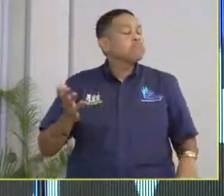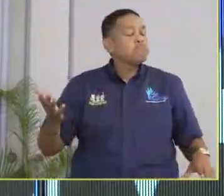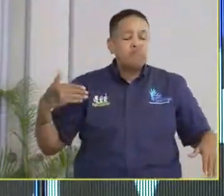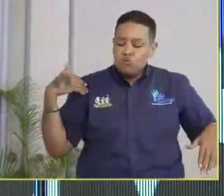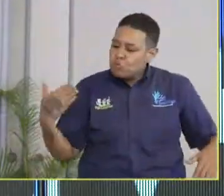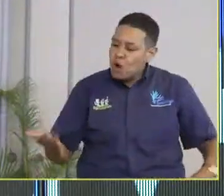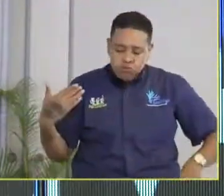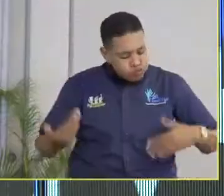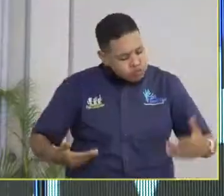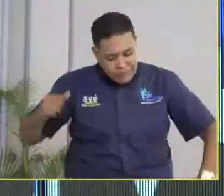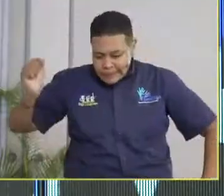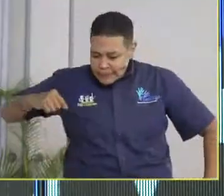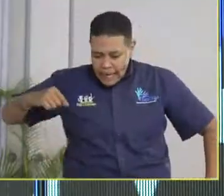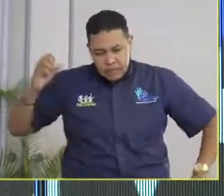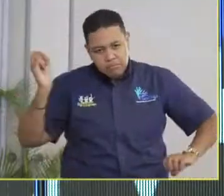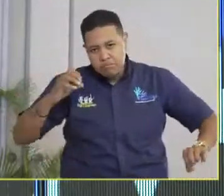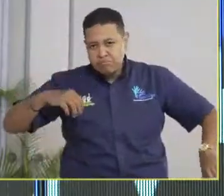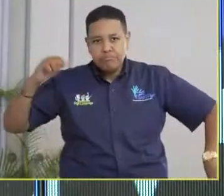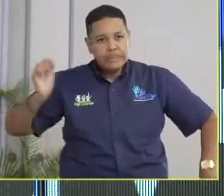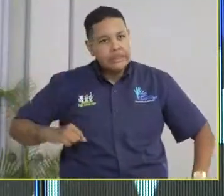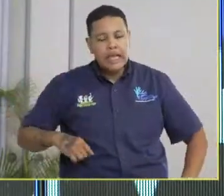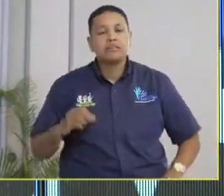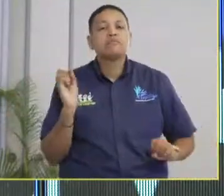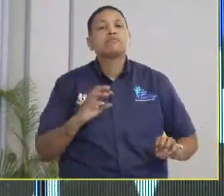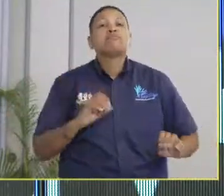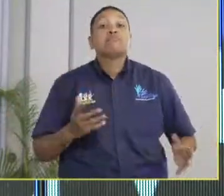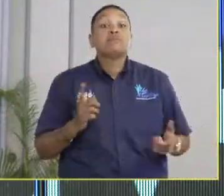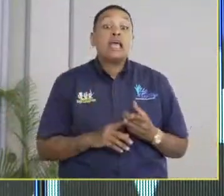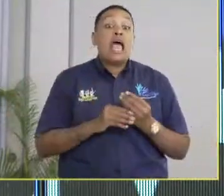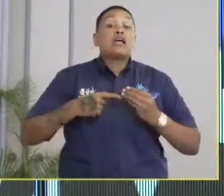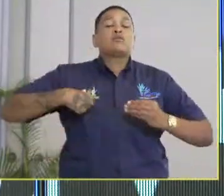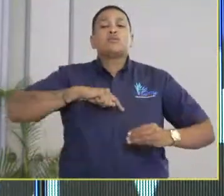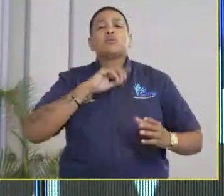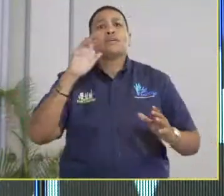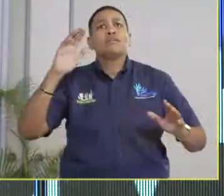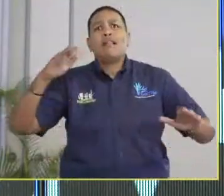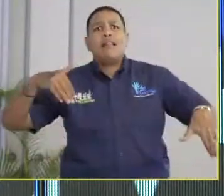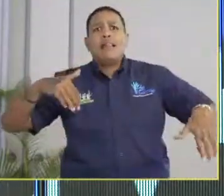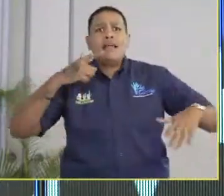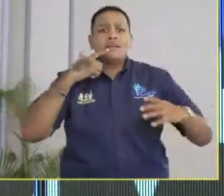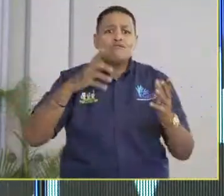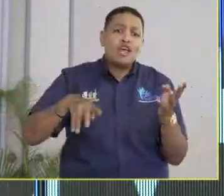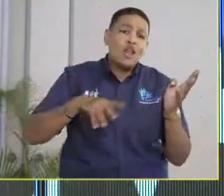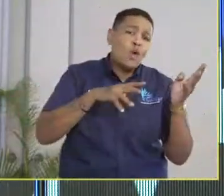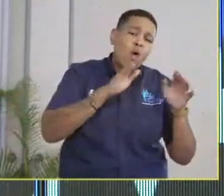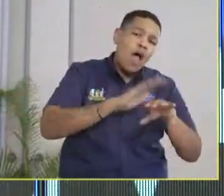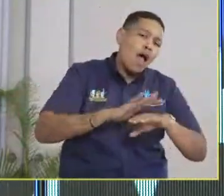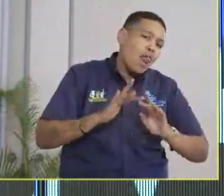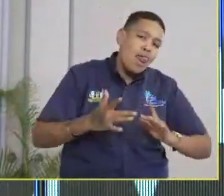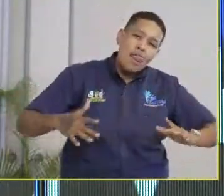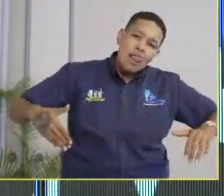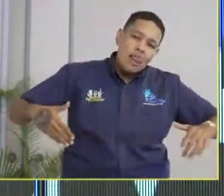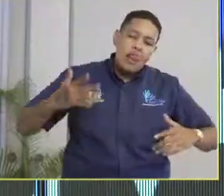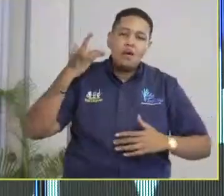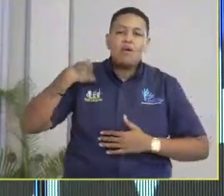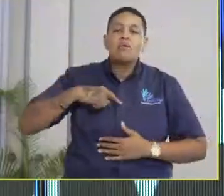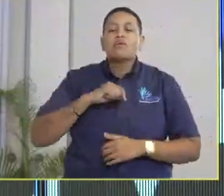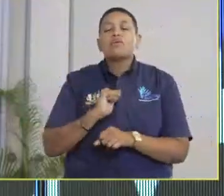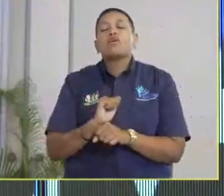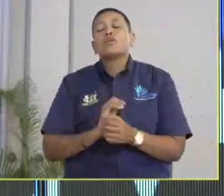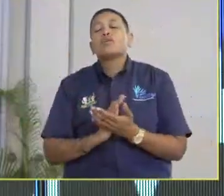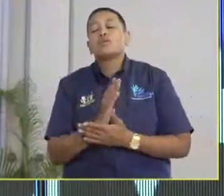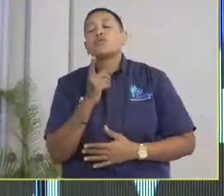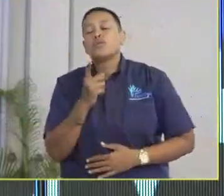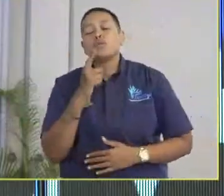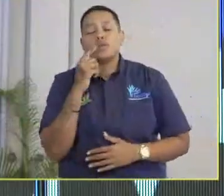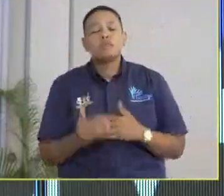Unhesitatingly, yes was the answer. And we've not yet loaded those on because we are working through